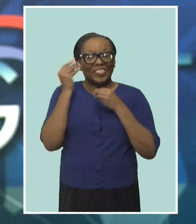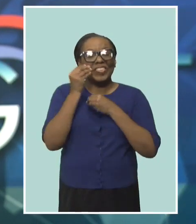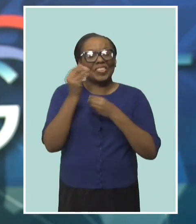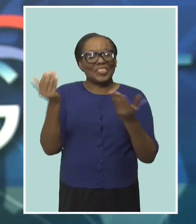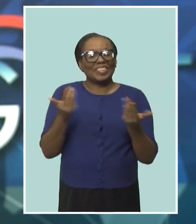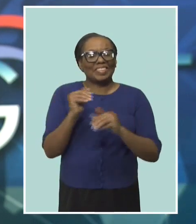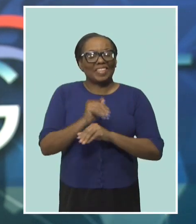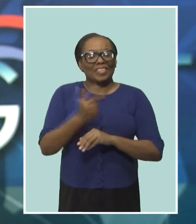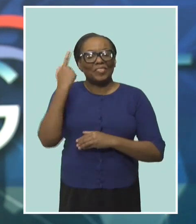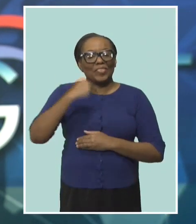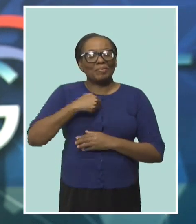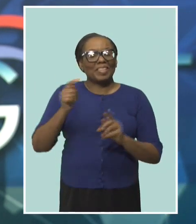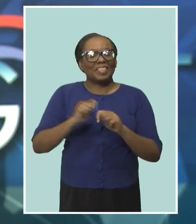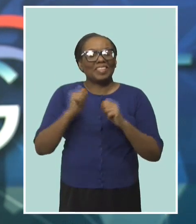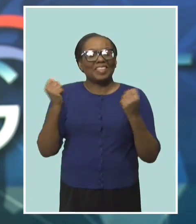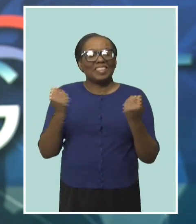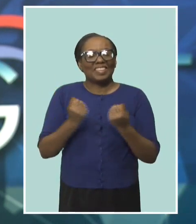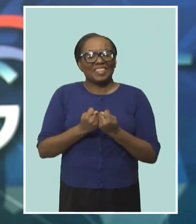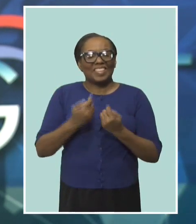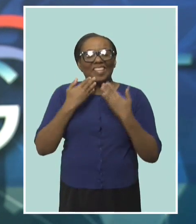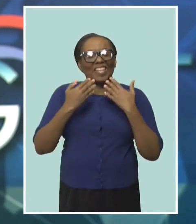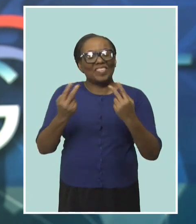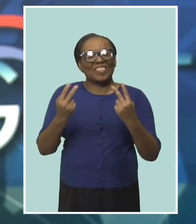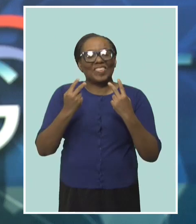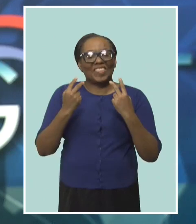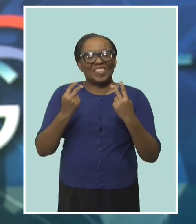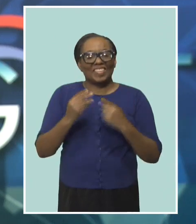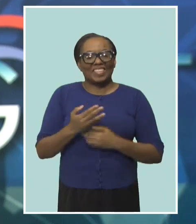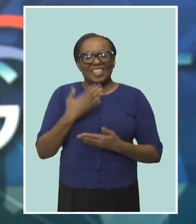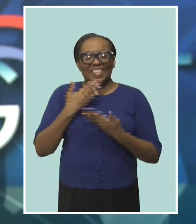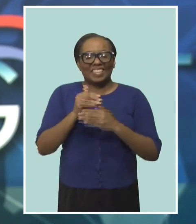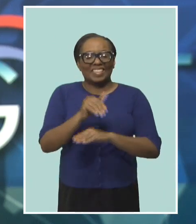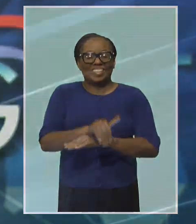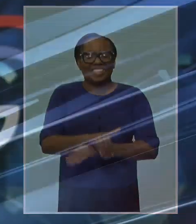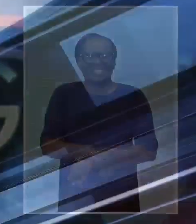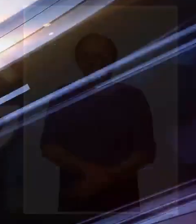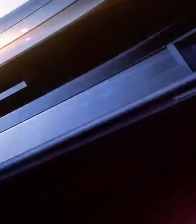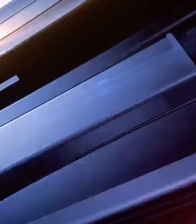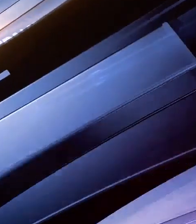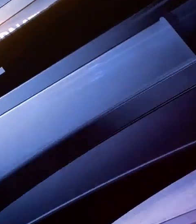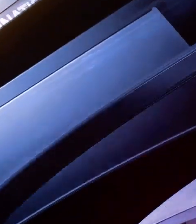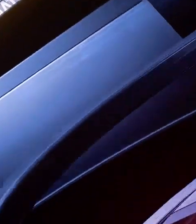that's our news for tonight. On behalf of the entire team, thank you so much for tuning in. Good night.